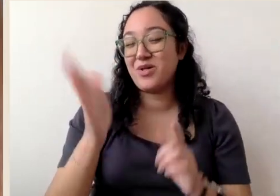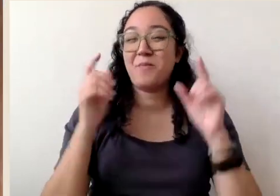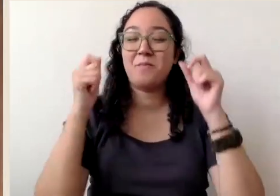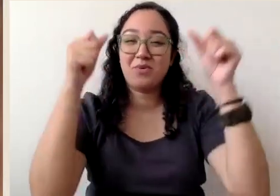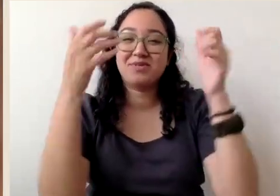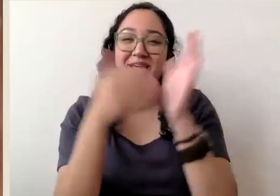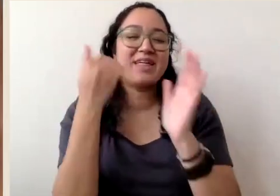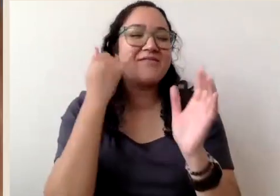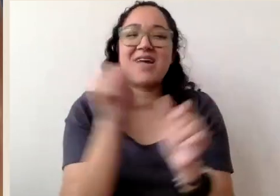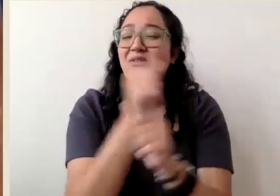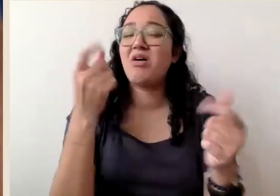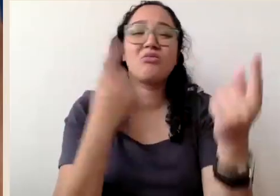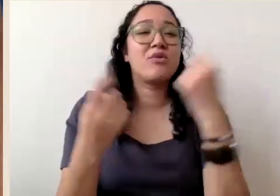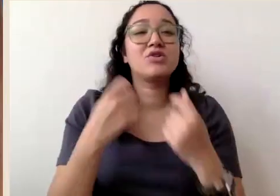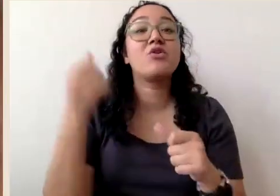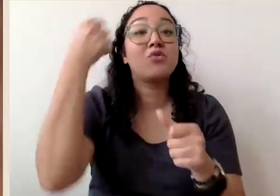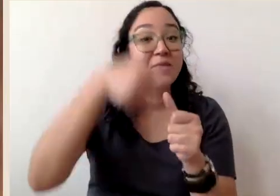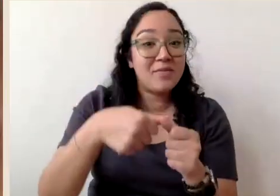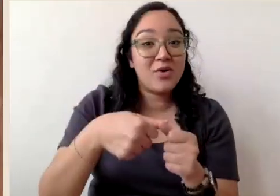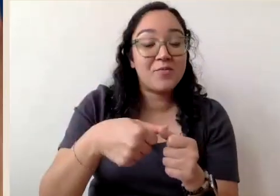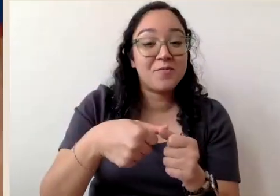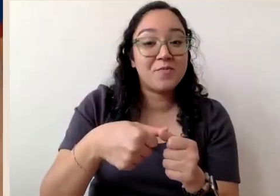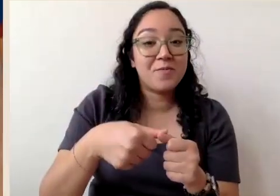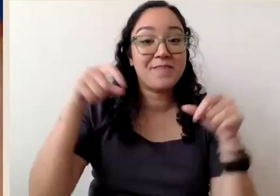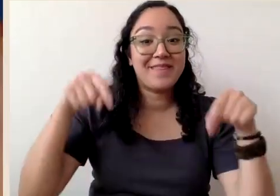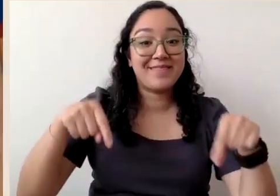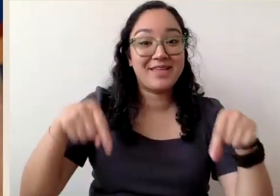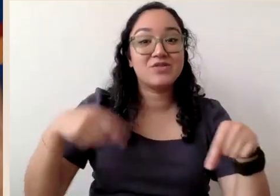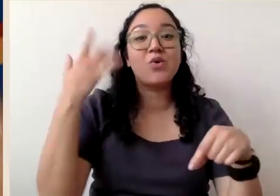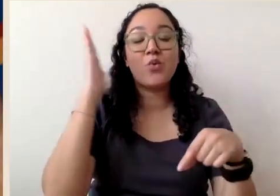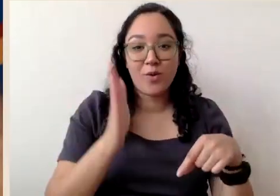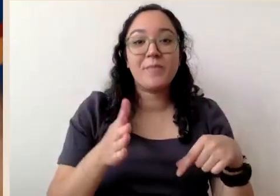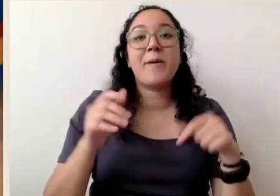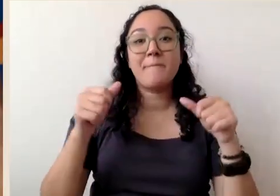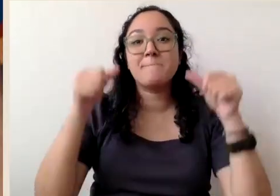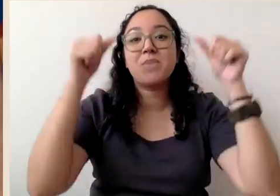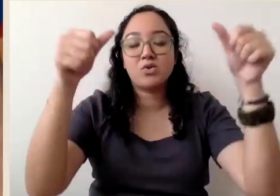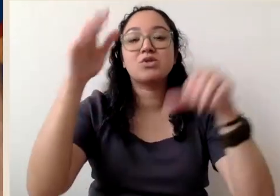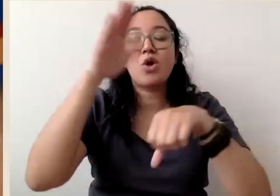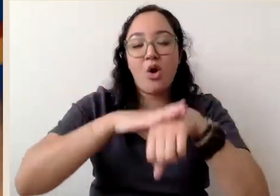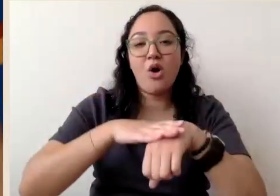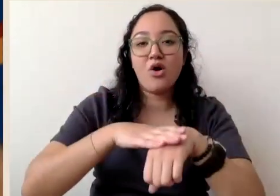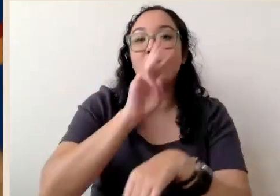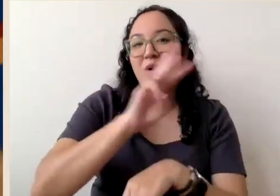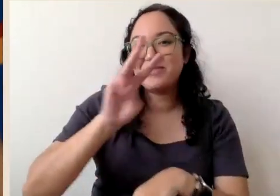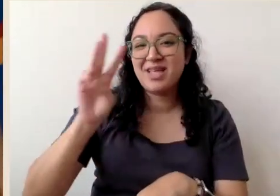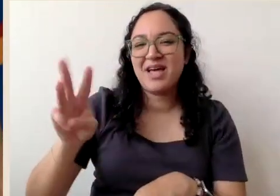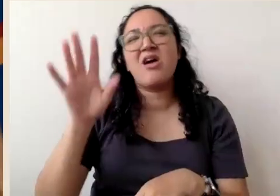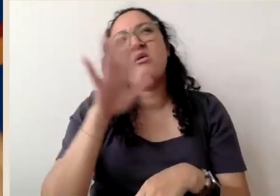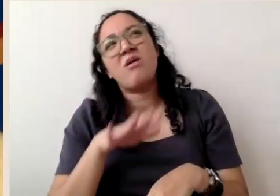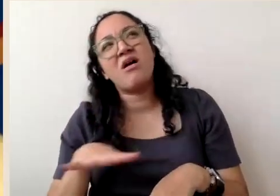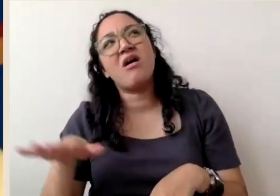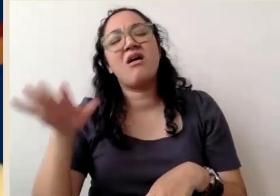also remember that the webinar will be posted on our website.